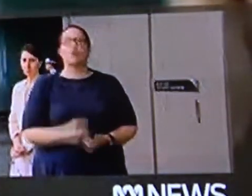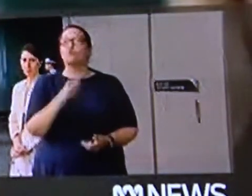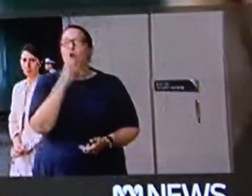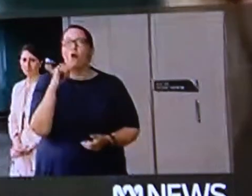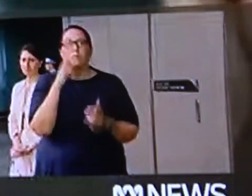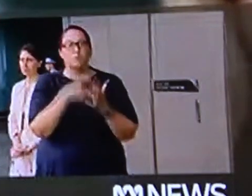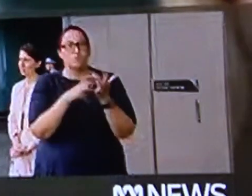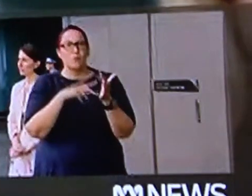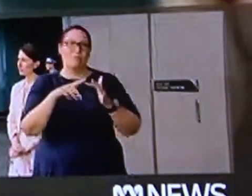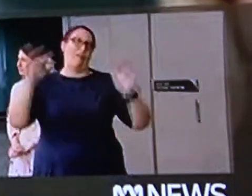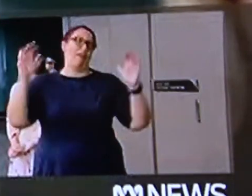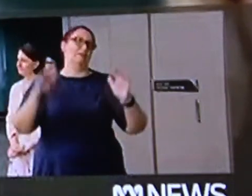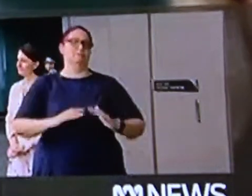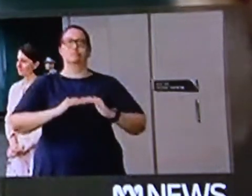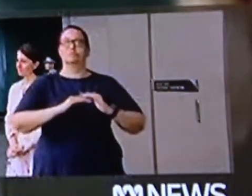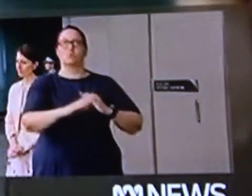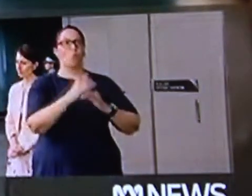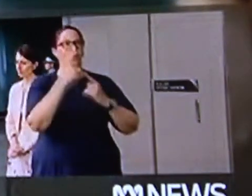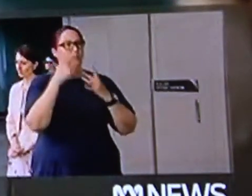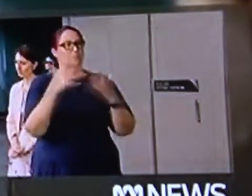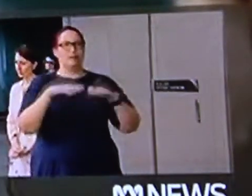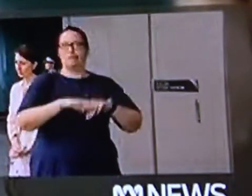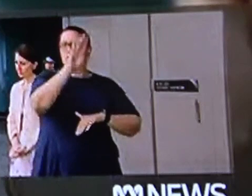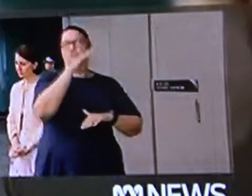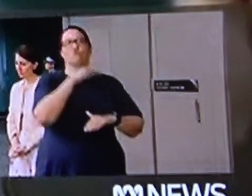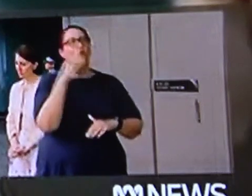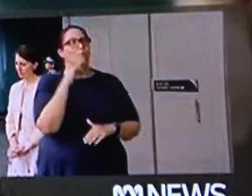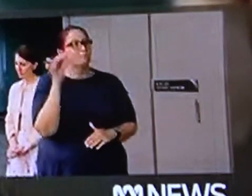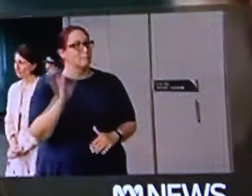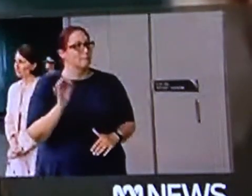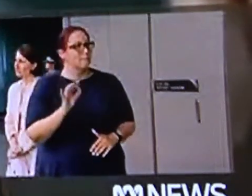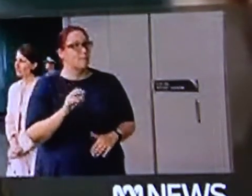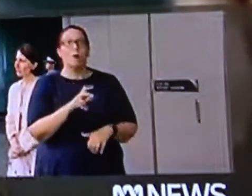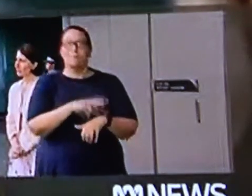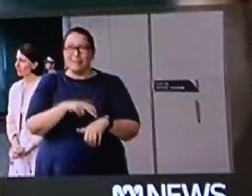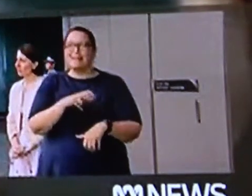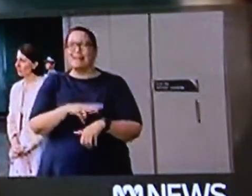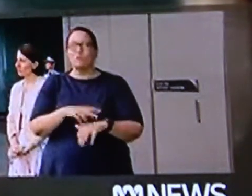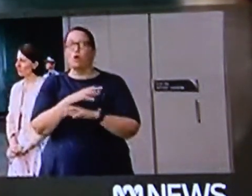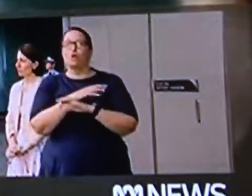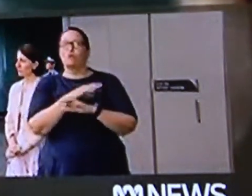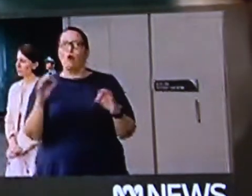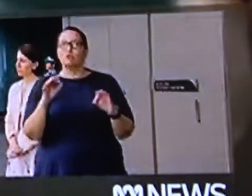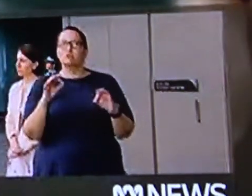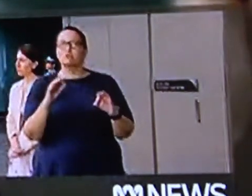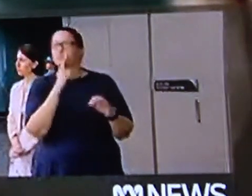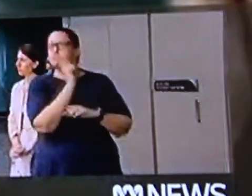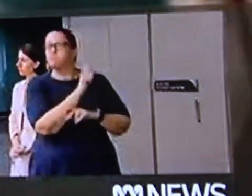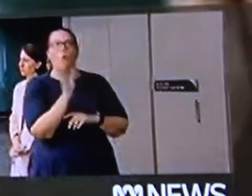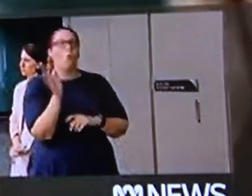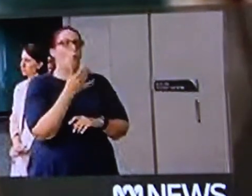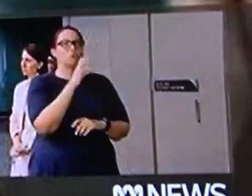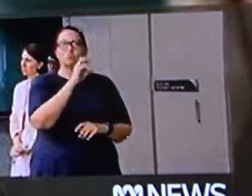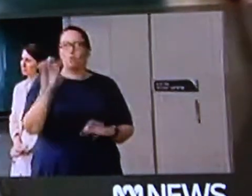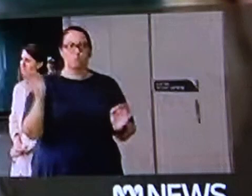not seeing an increase in any crimes at the moment. Police are still responding to calls for service. We're out there to